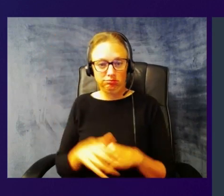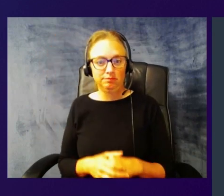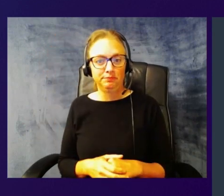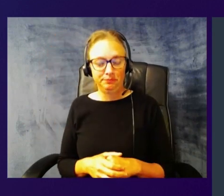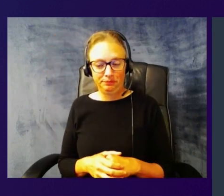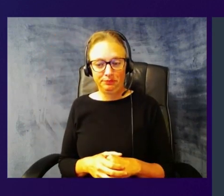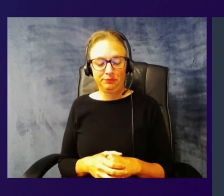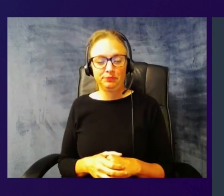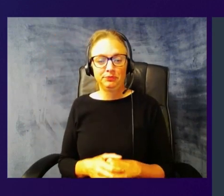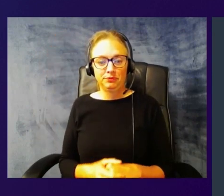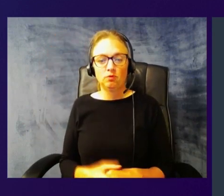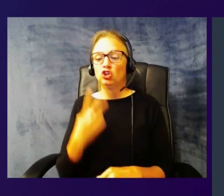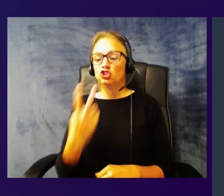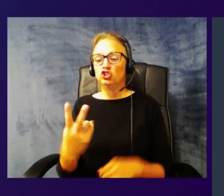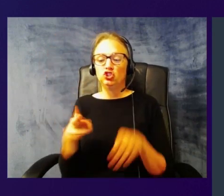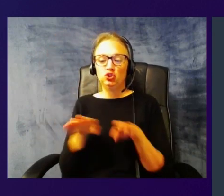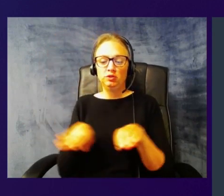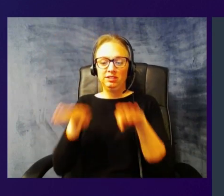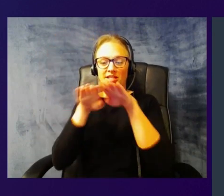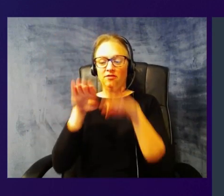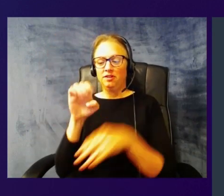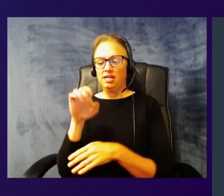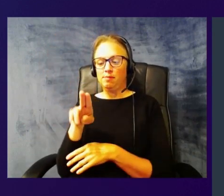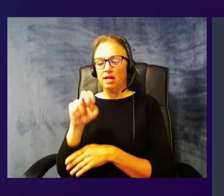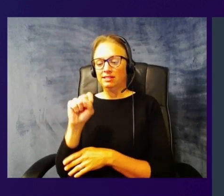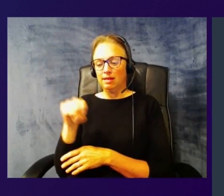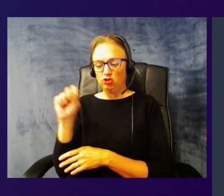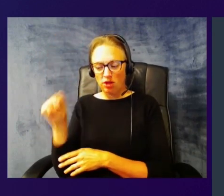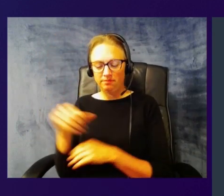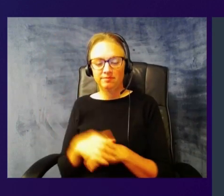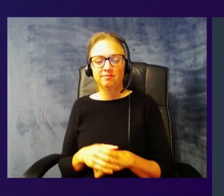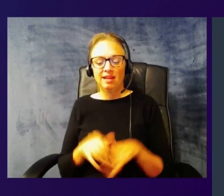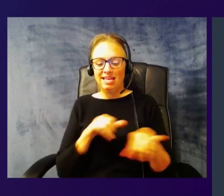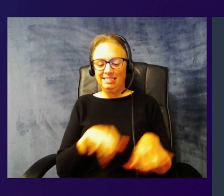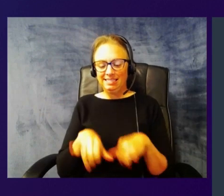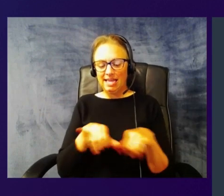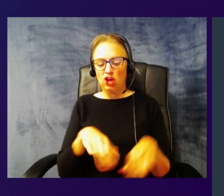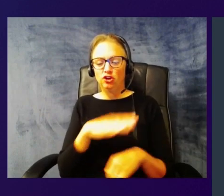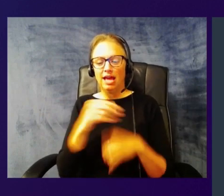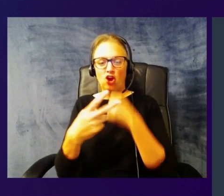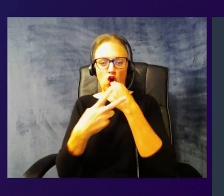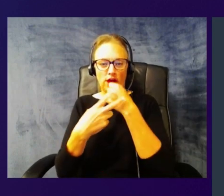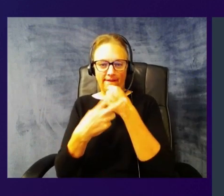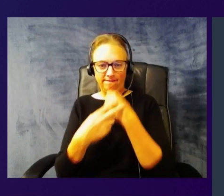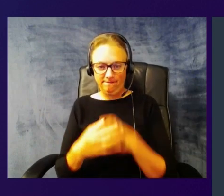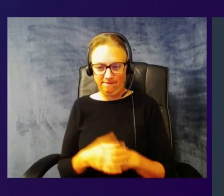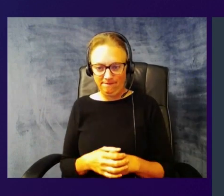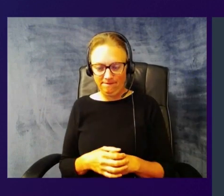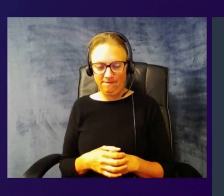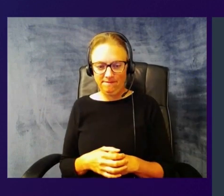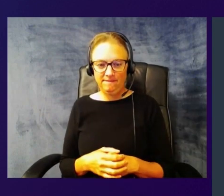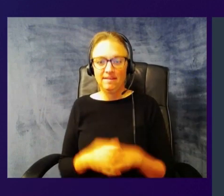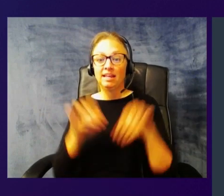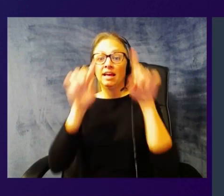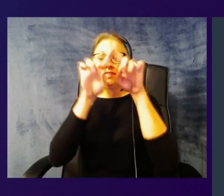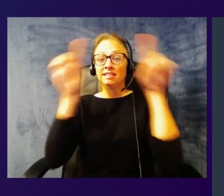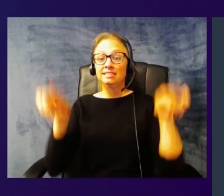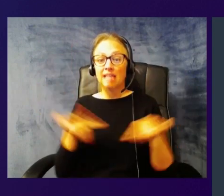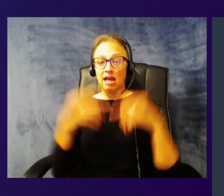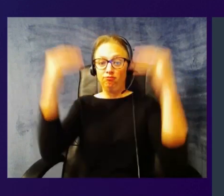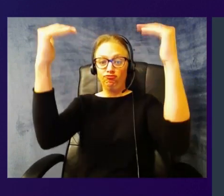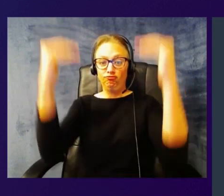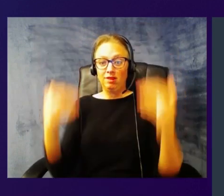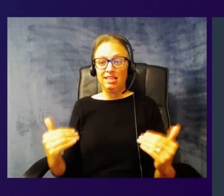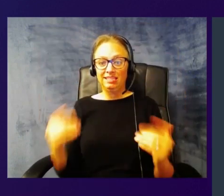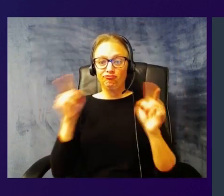There's 2 tiers for moving EBS snapshots, the standard tier and the archive tier. This slide lists the differences between these 2 tiers,